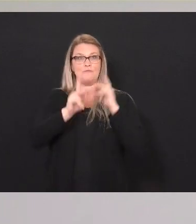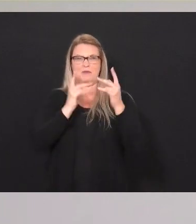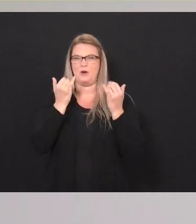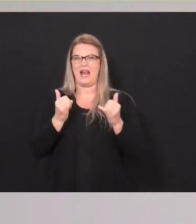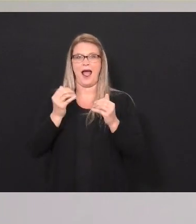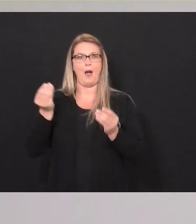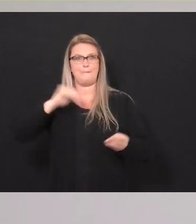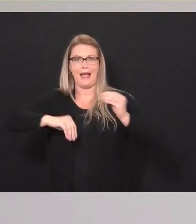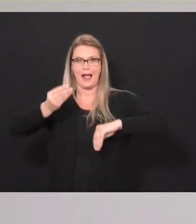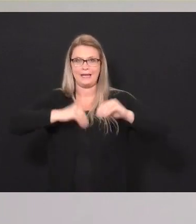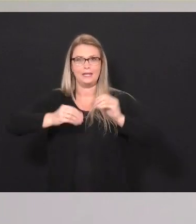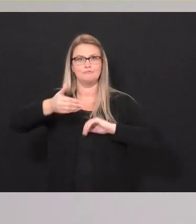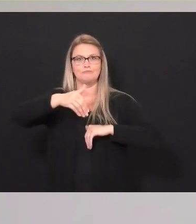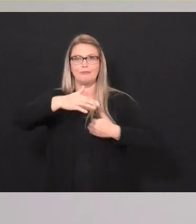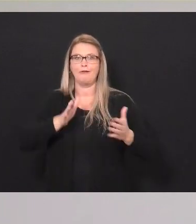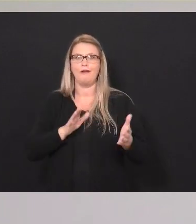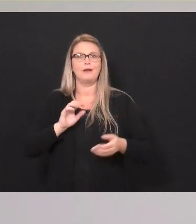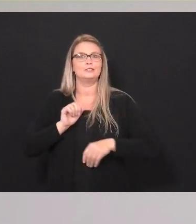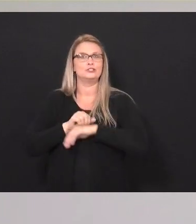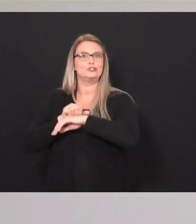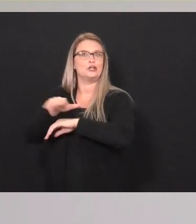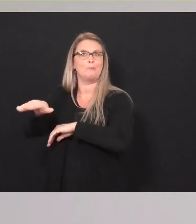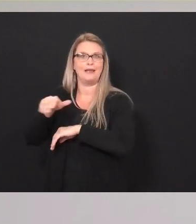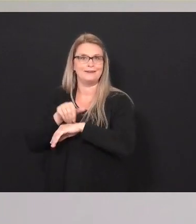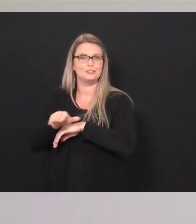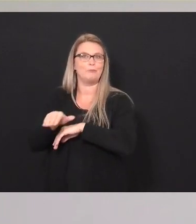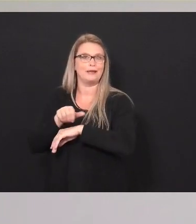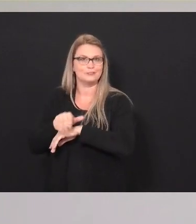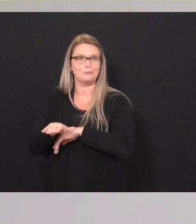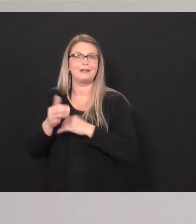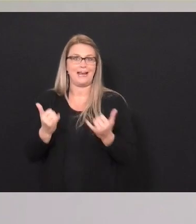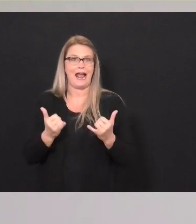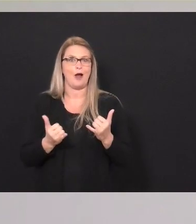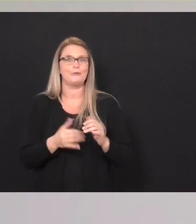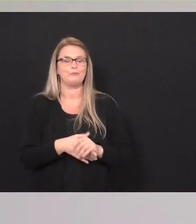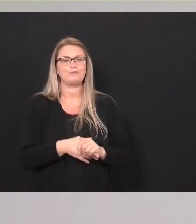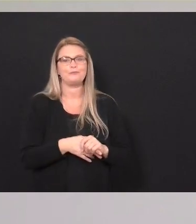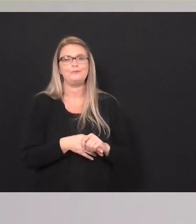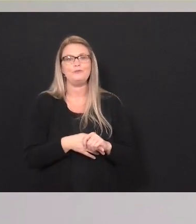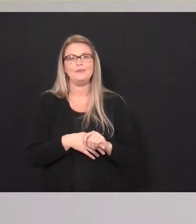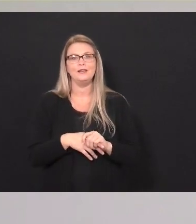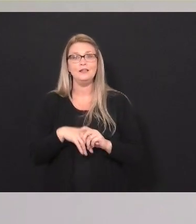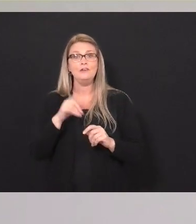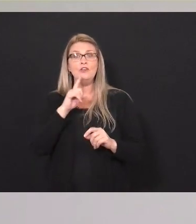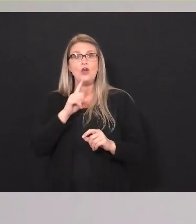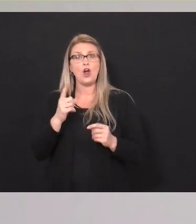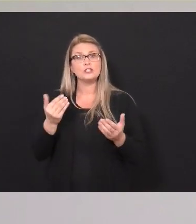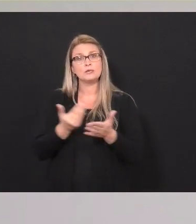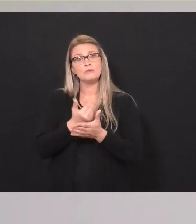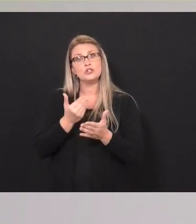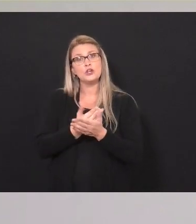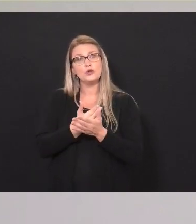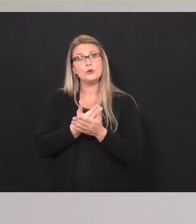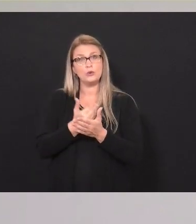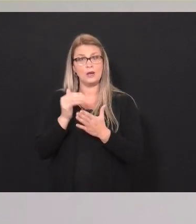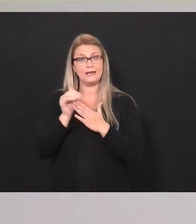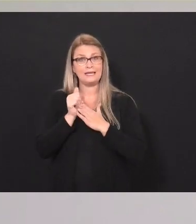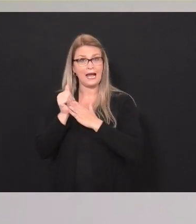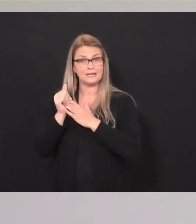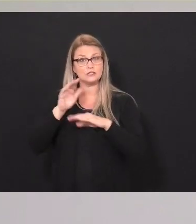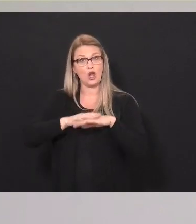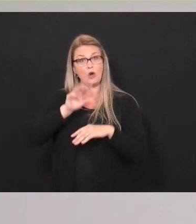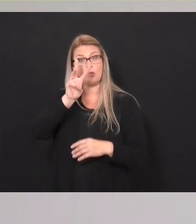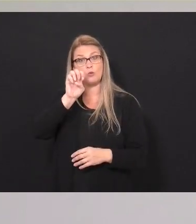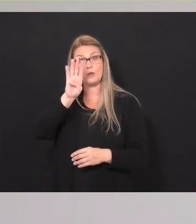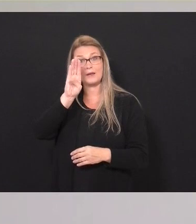packing and shipping up together with the guard. And then finally, I just highlight there are some new available guidances on the